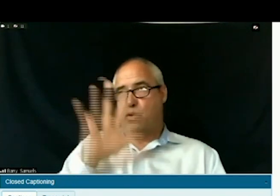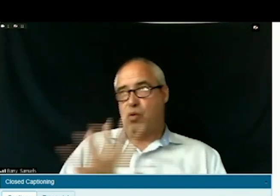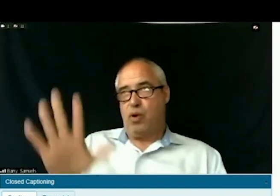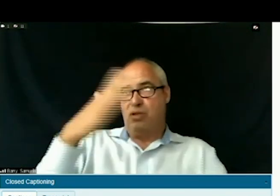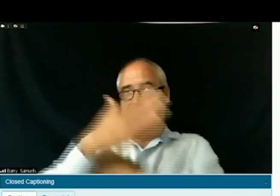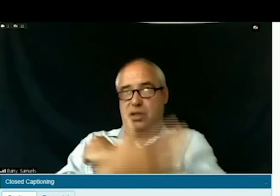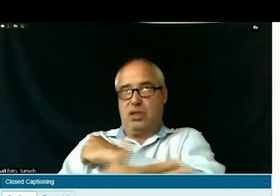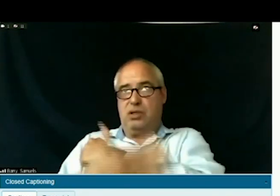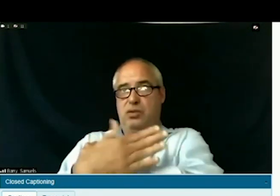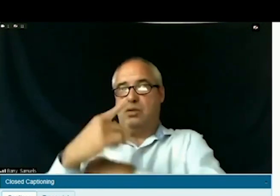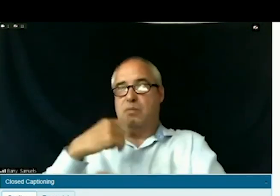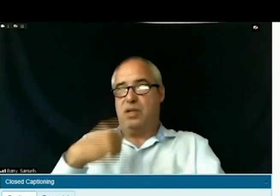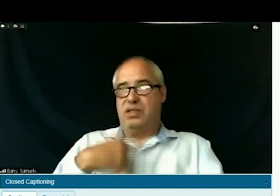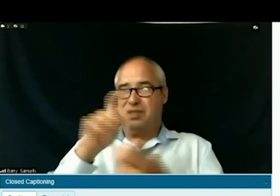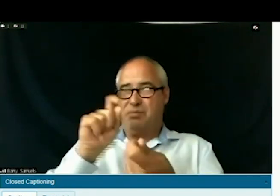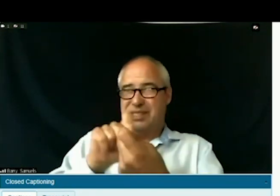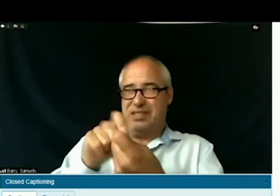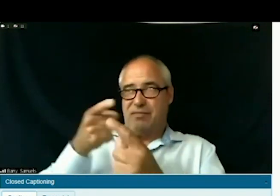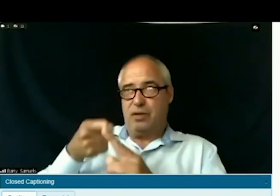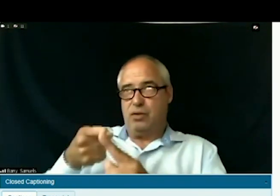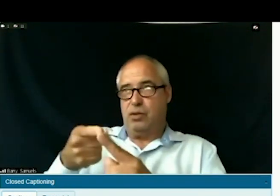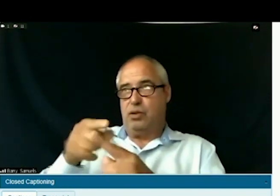in specific geographic locales.